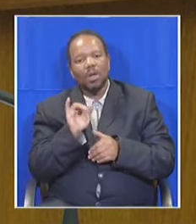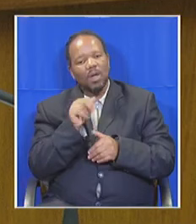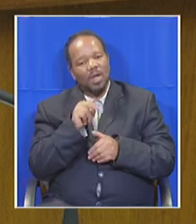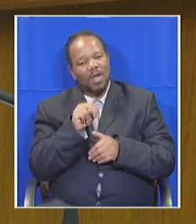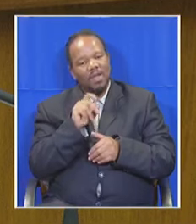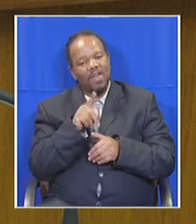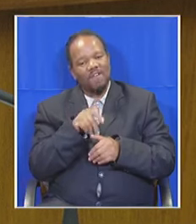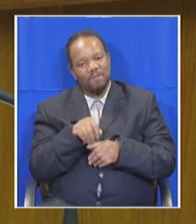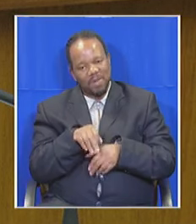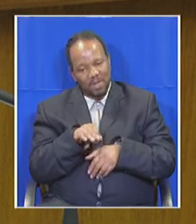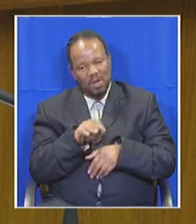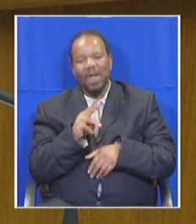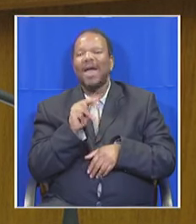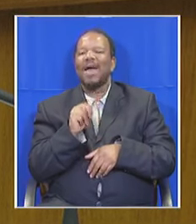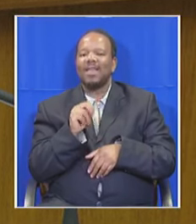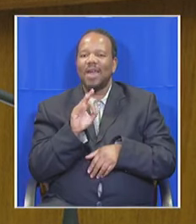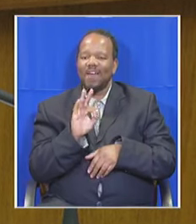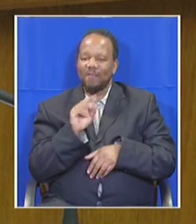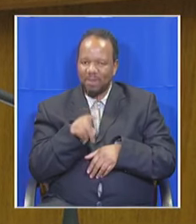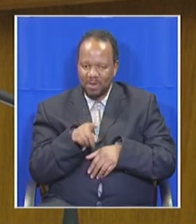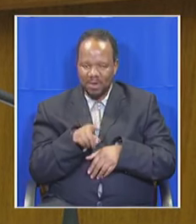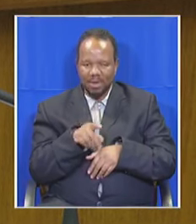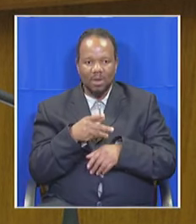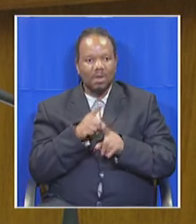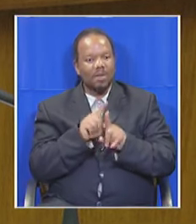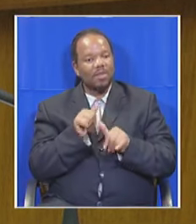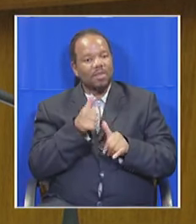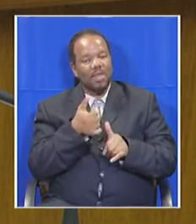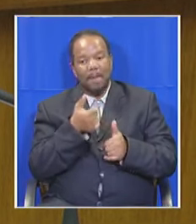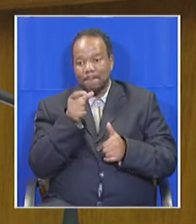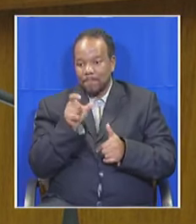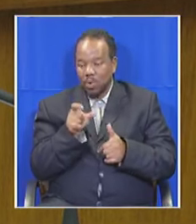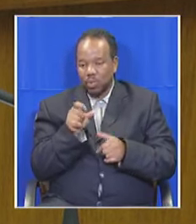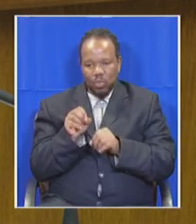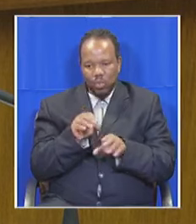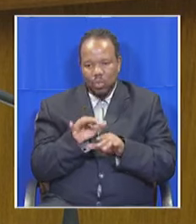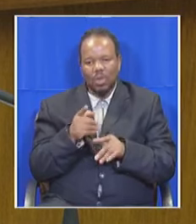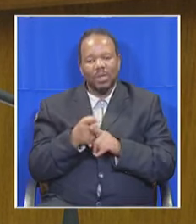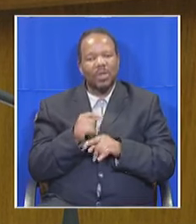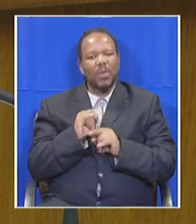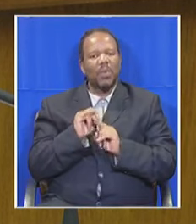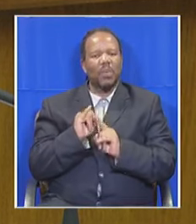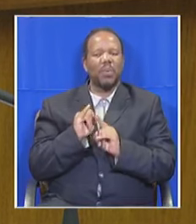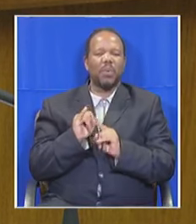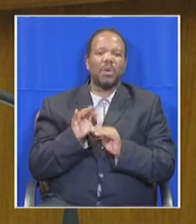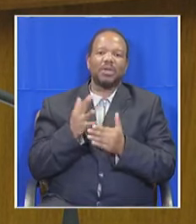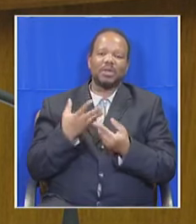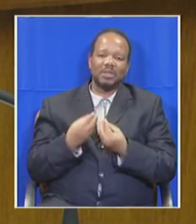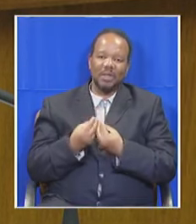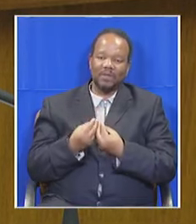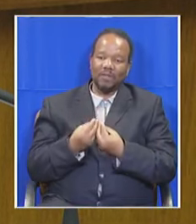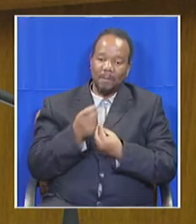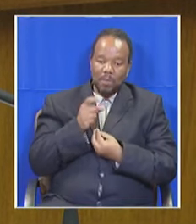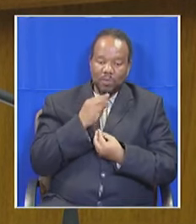amendment. Occupational detriment is a real threat and a hindrance to the freedom to make a protected